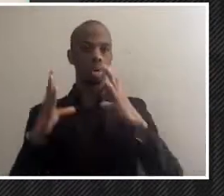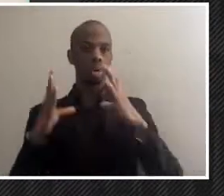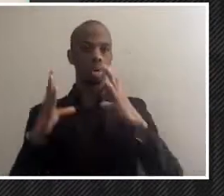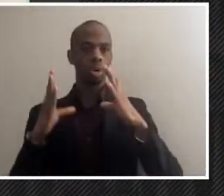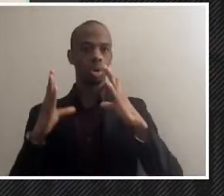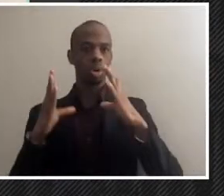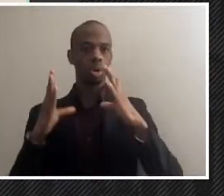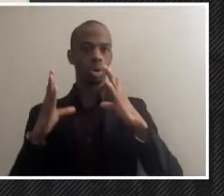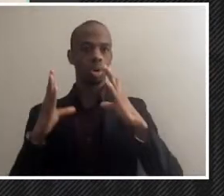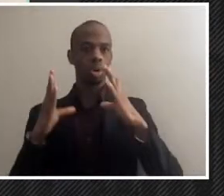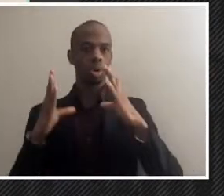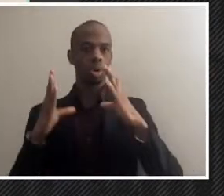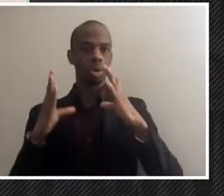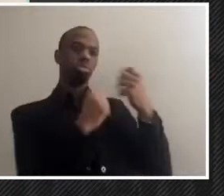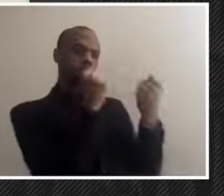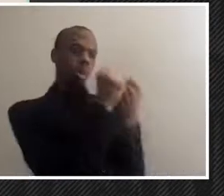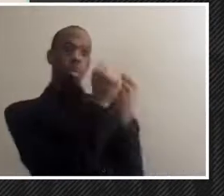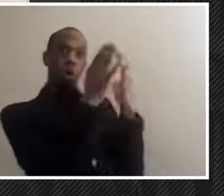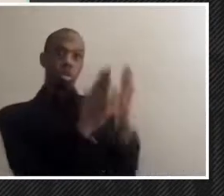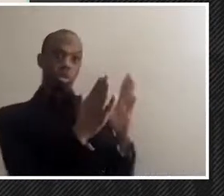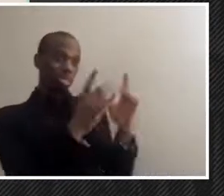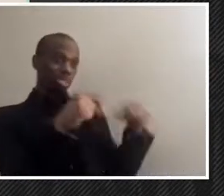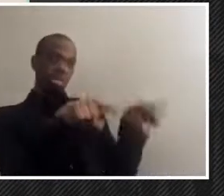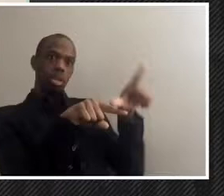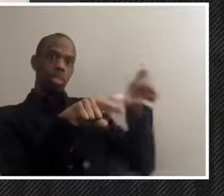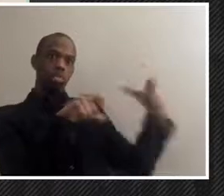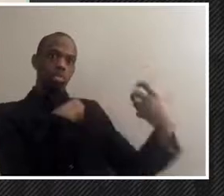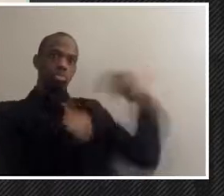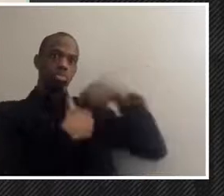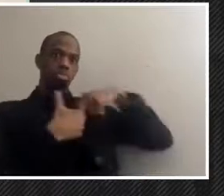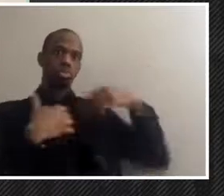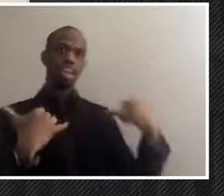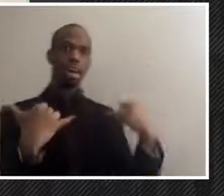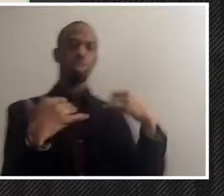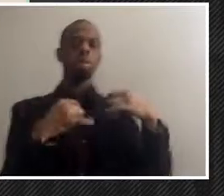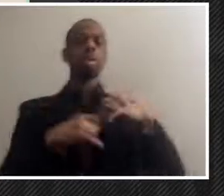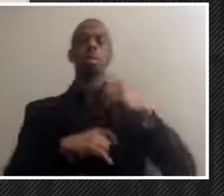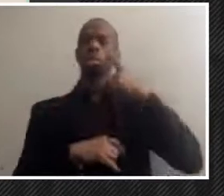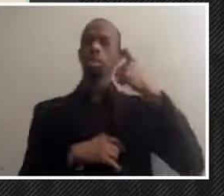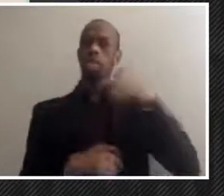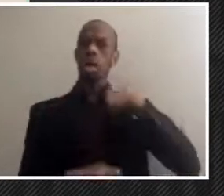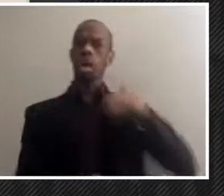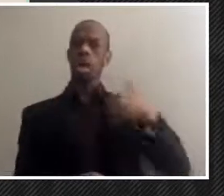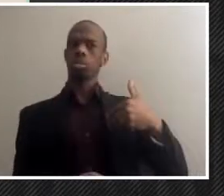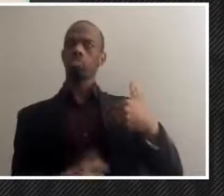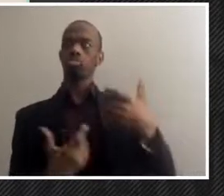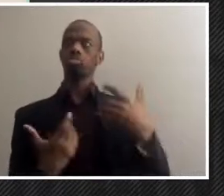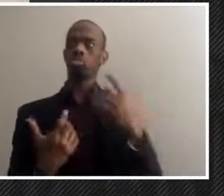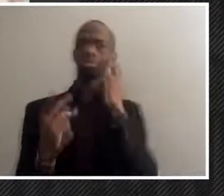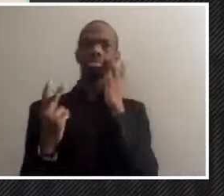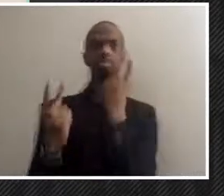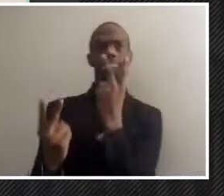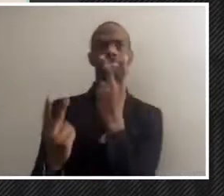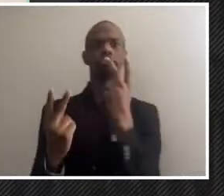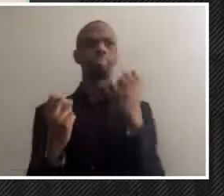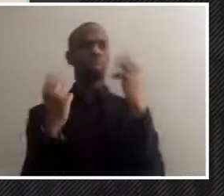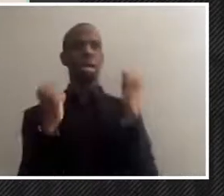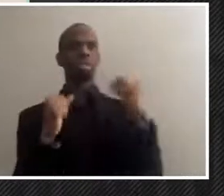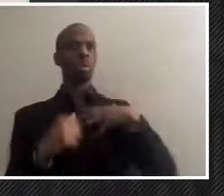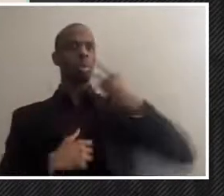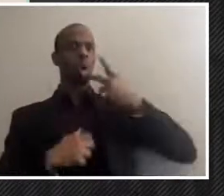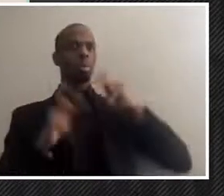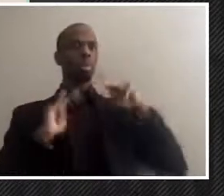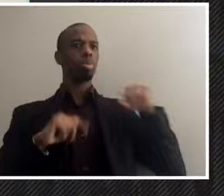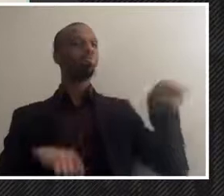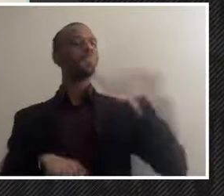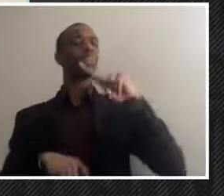who were very content by the millions with dismantling every civil right that I had and my